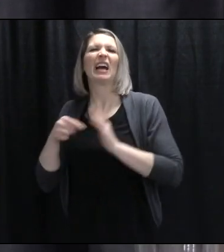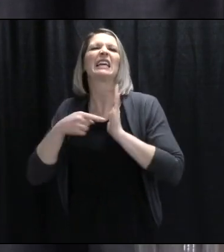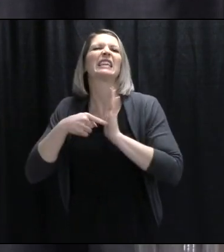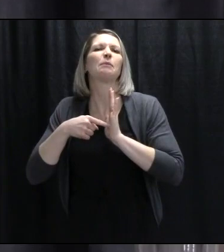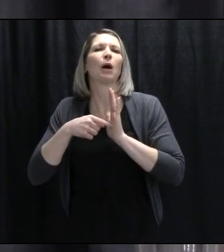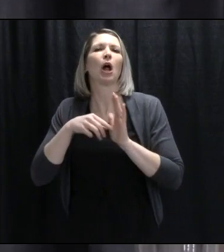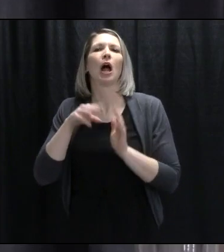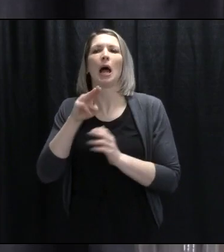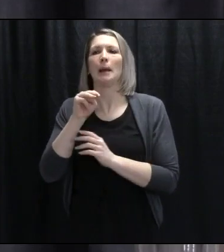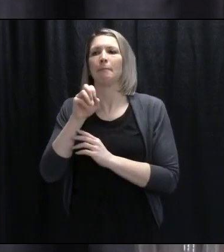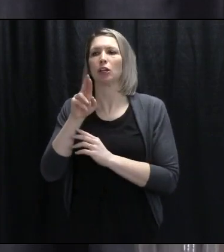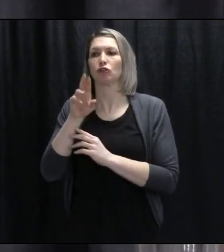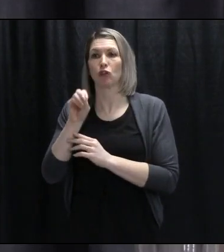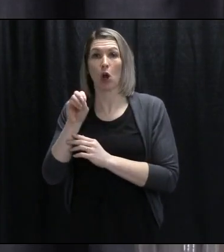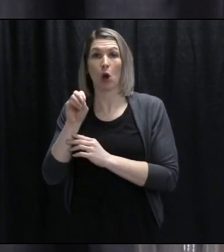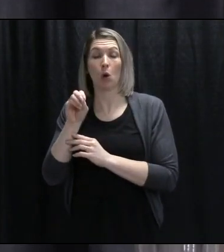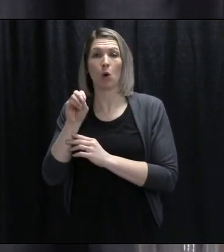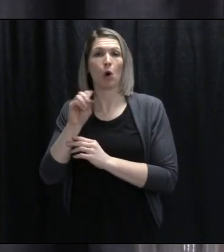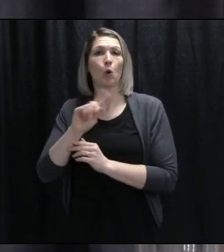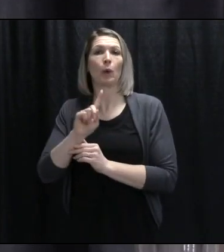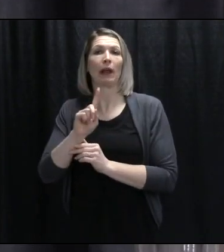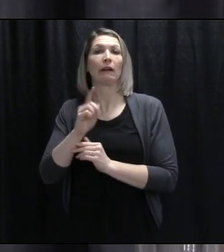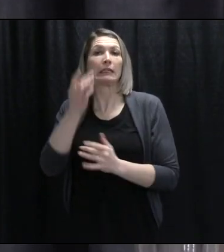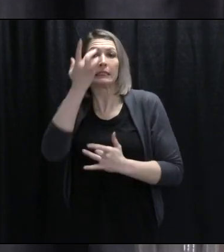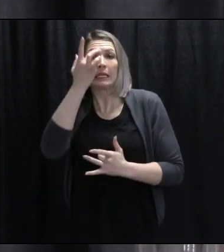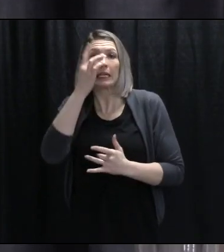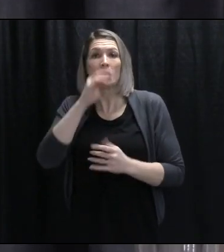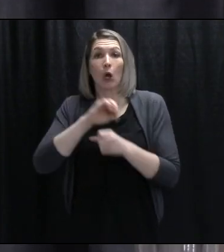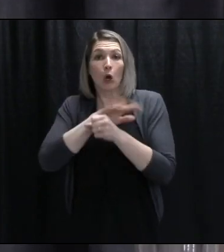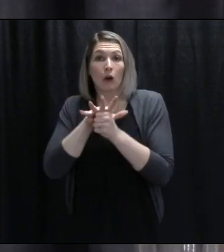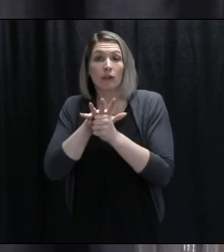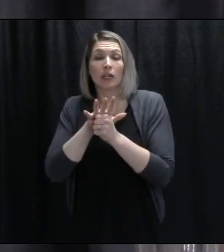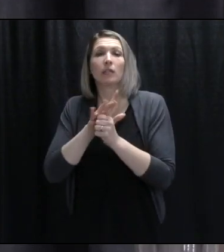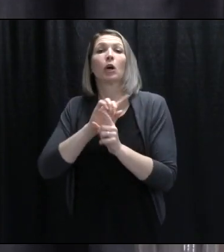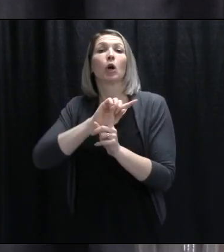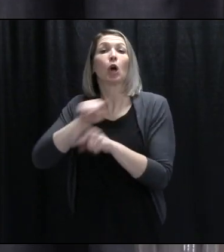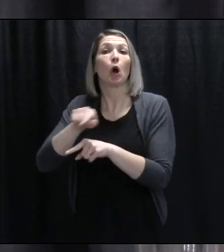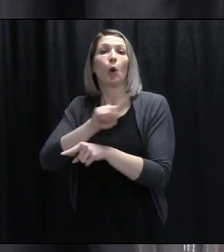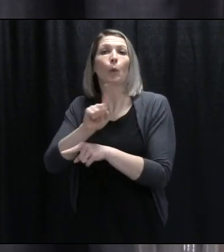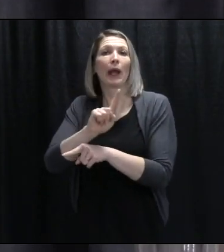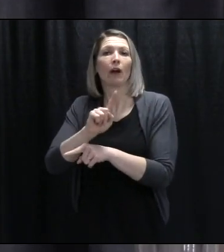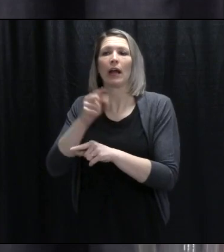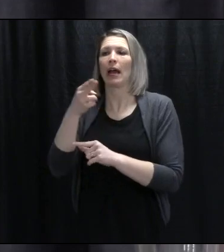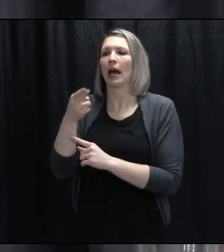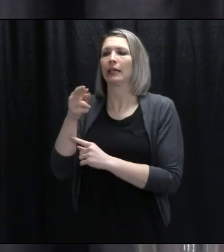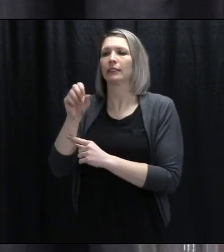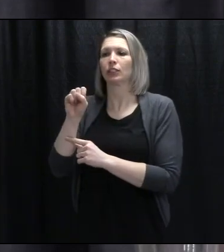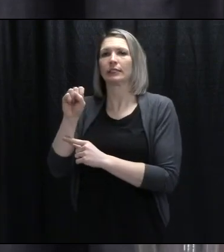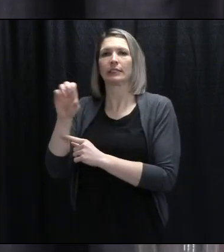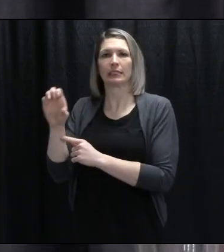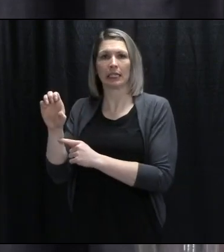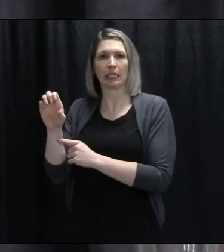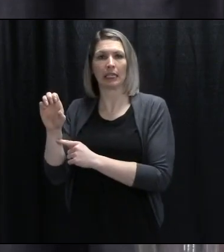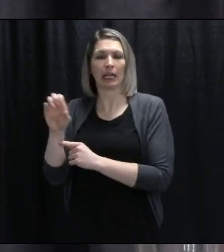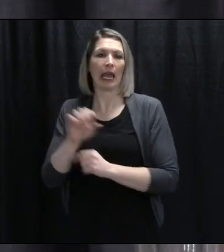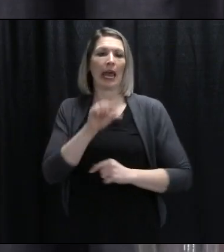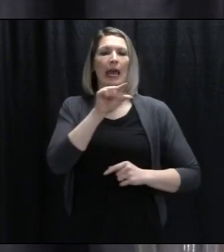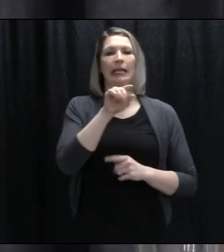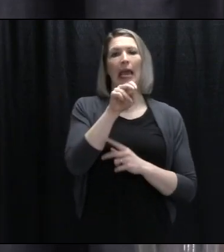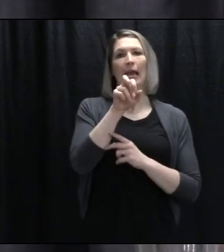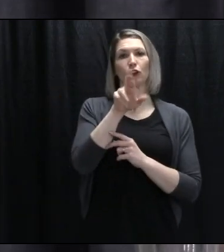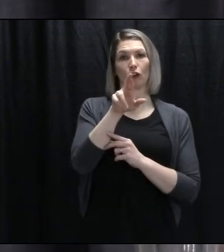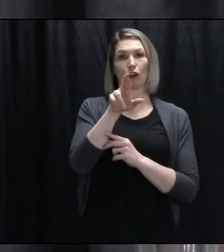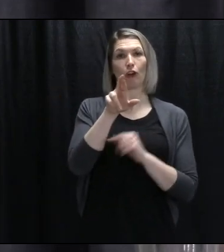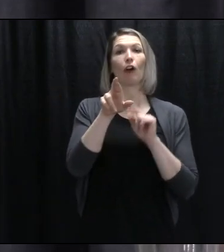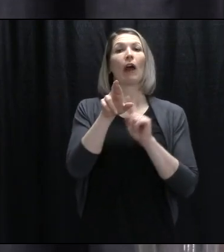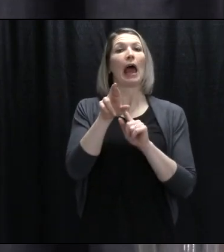Metro, the Health Science Centre will be the location to which all COVID patients will be sent. In James Payton in Gander, there is a